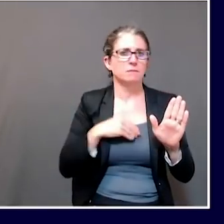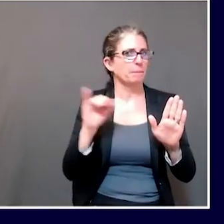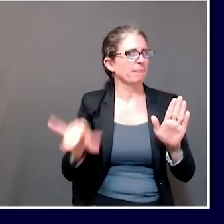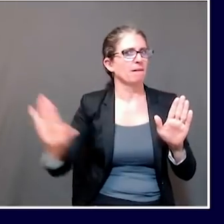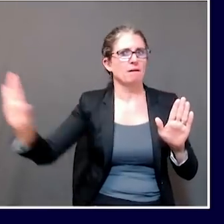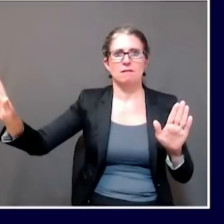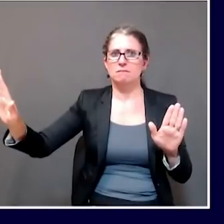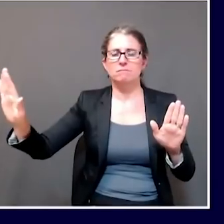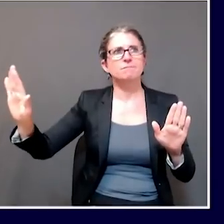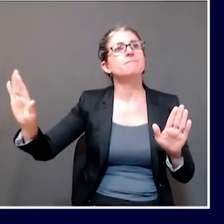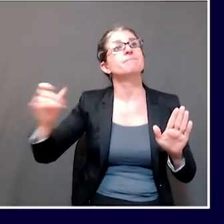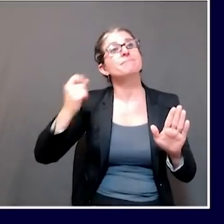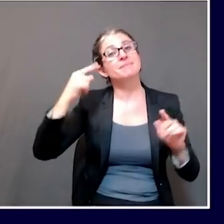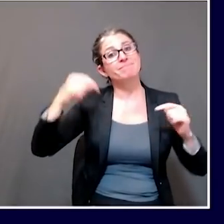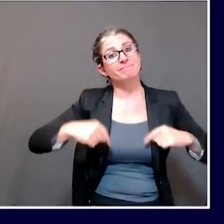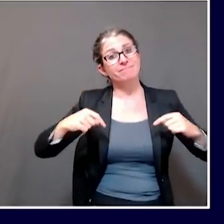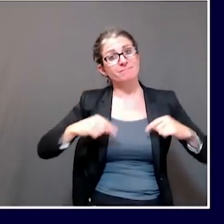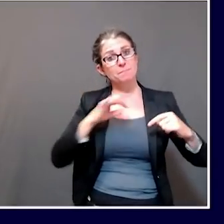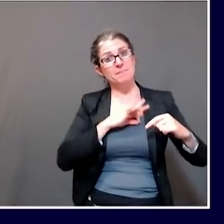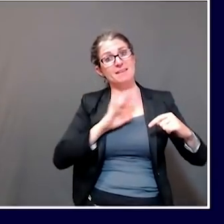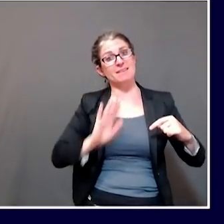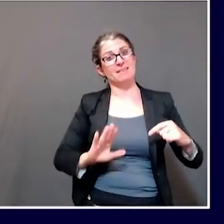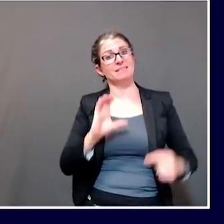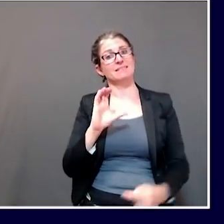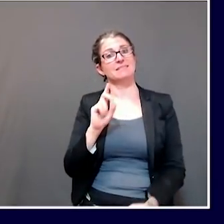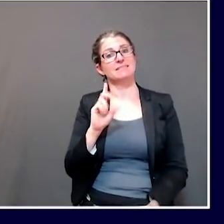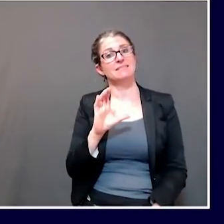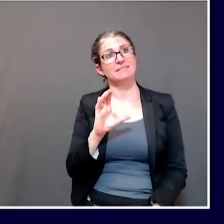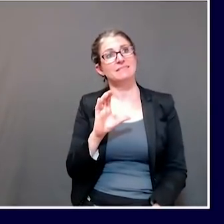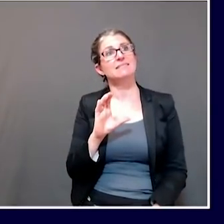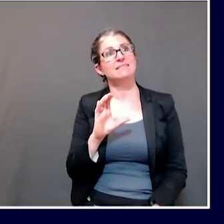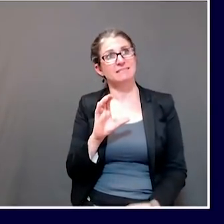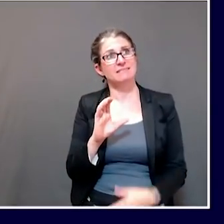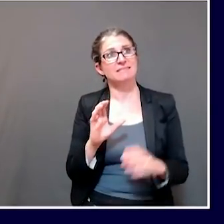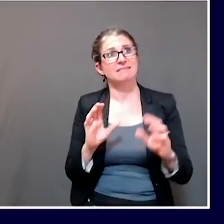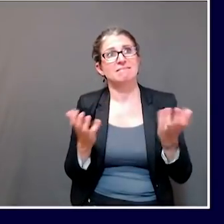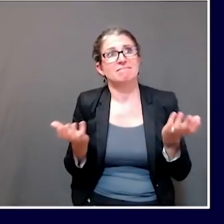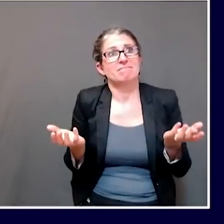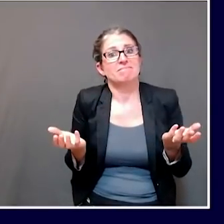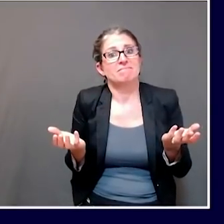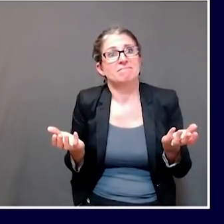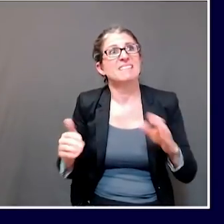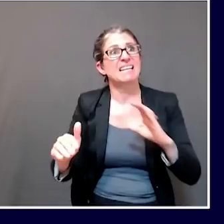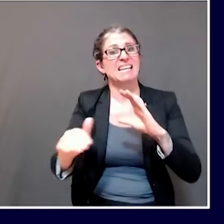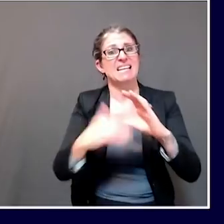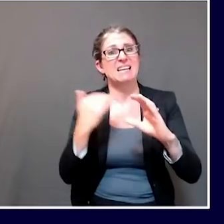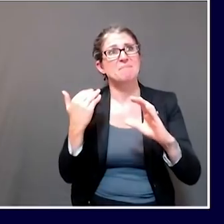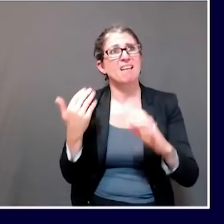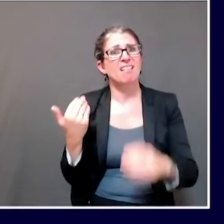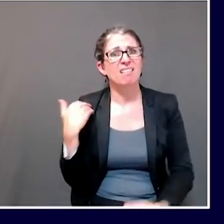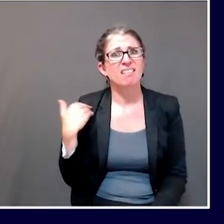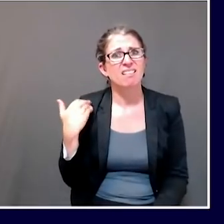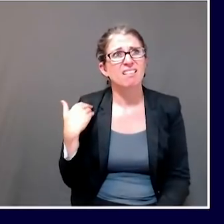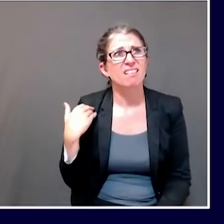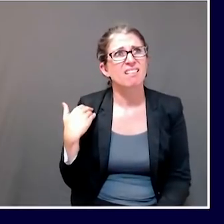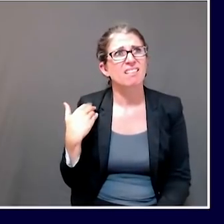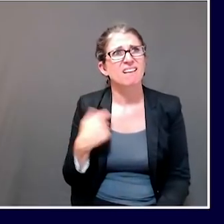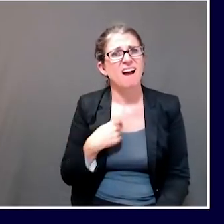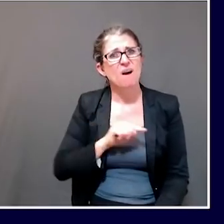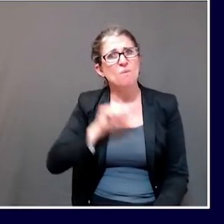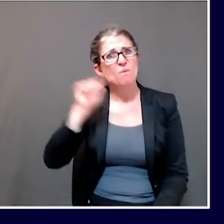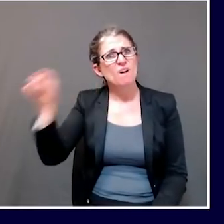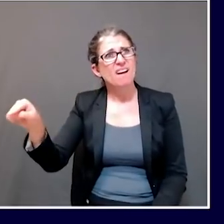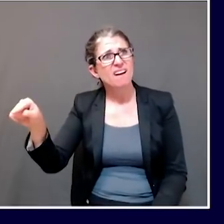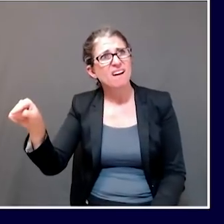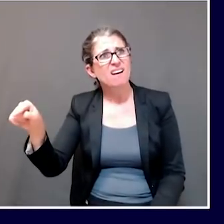Maine CDC have also gotten emails from folks who said, you know, I went to this location on this street